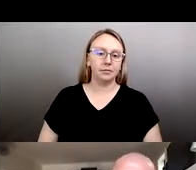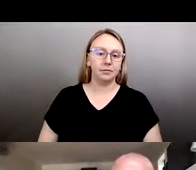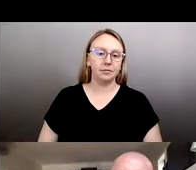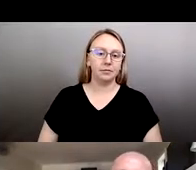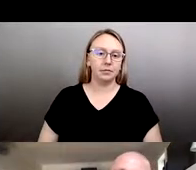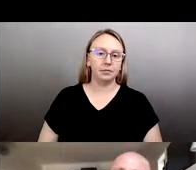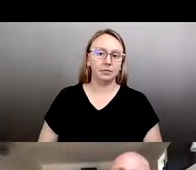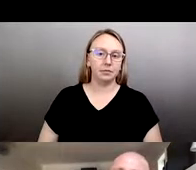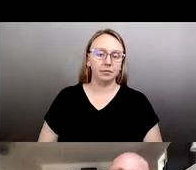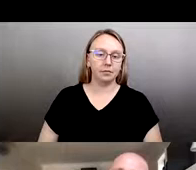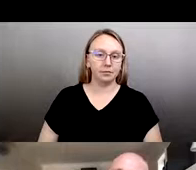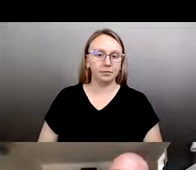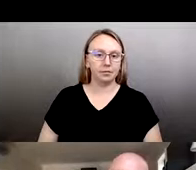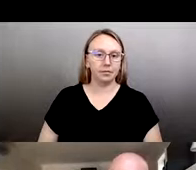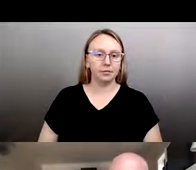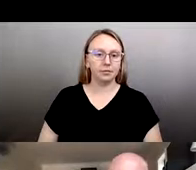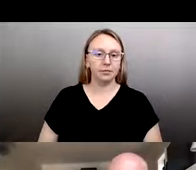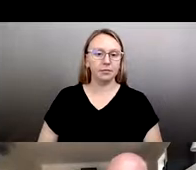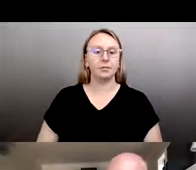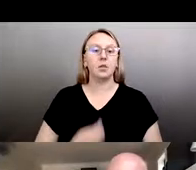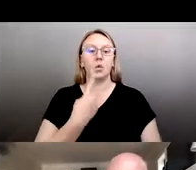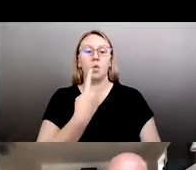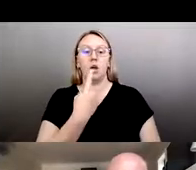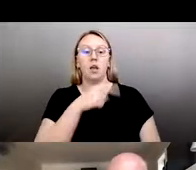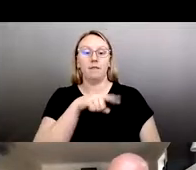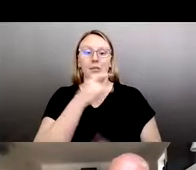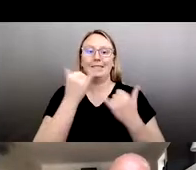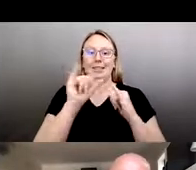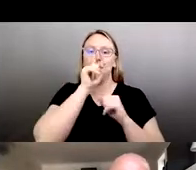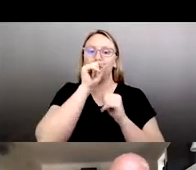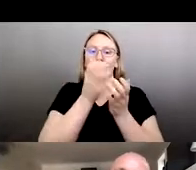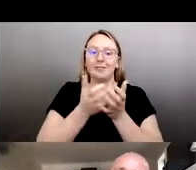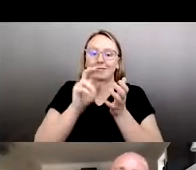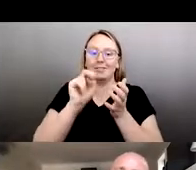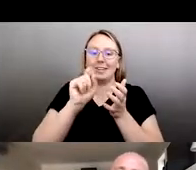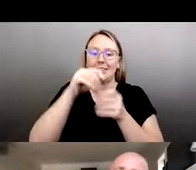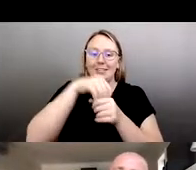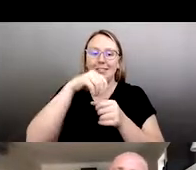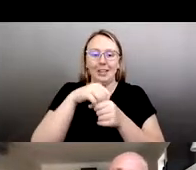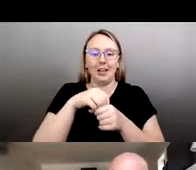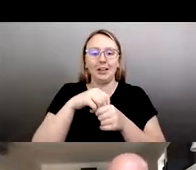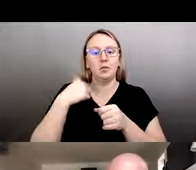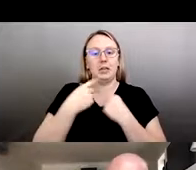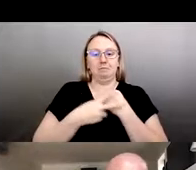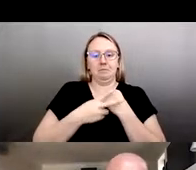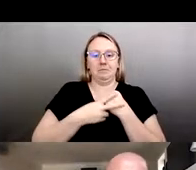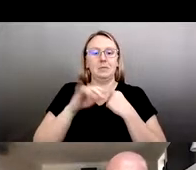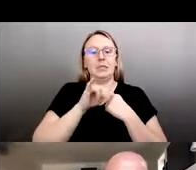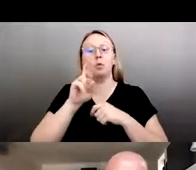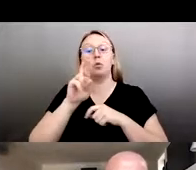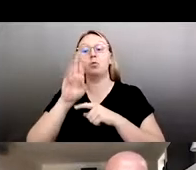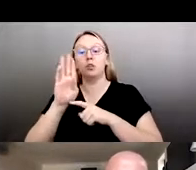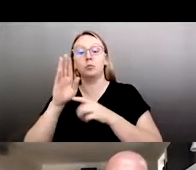And one of these actually still has a bird's nest inside. We have preserved this to be as it was when Roger bought it and left it to